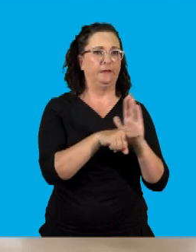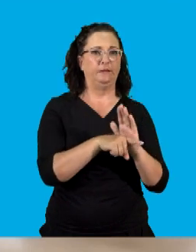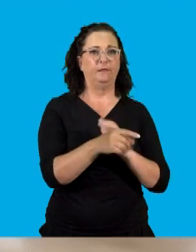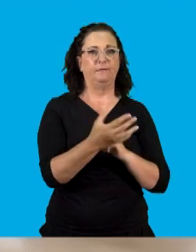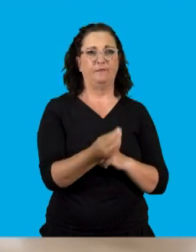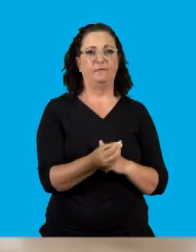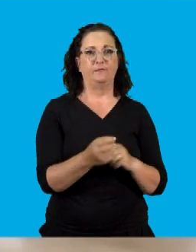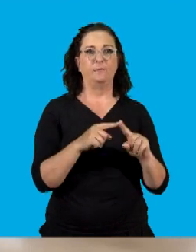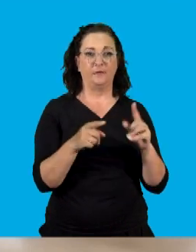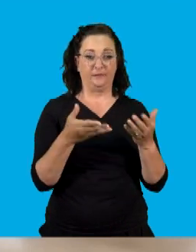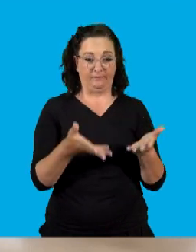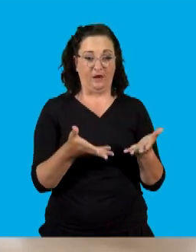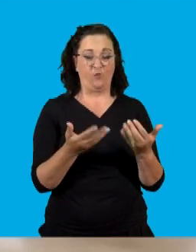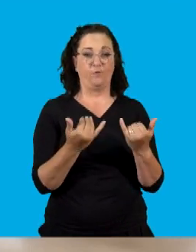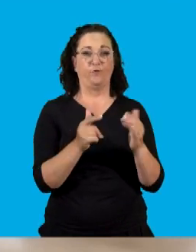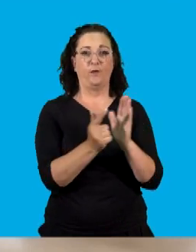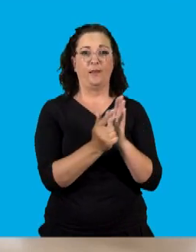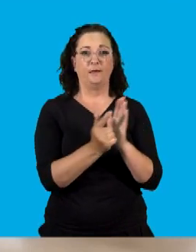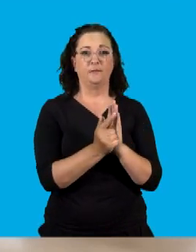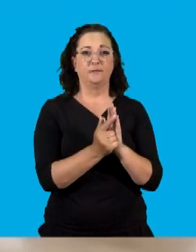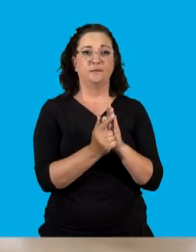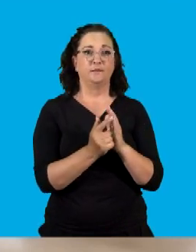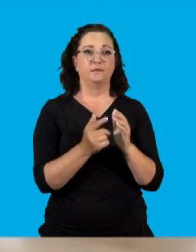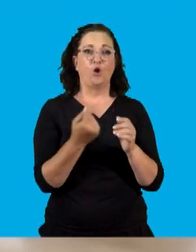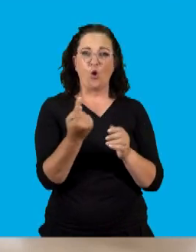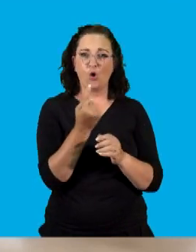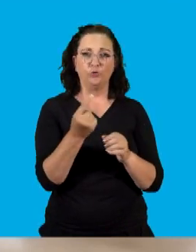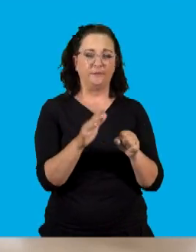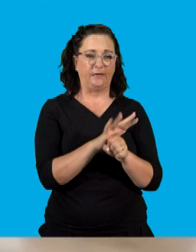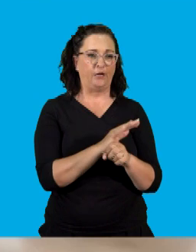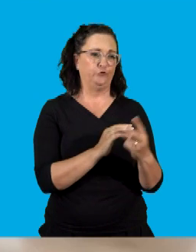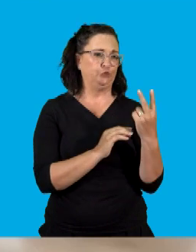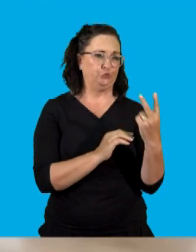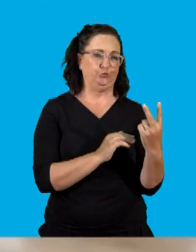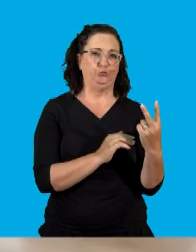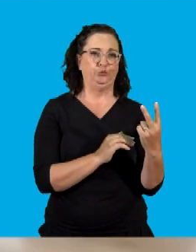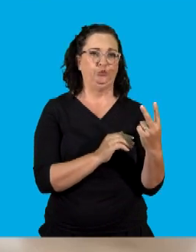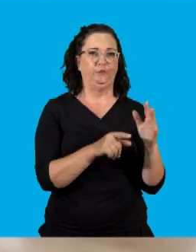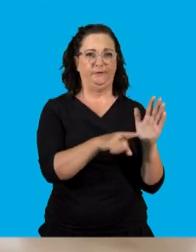disadvantages that we have. So for this lesson, we only covered these